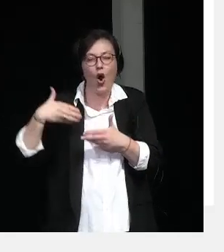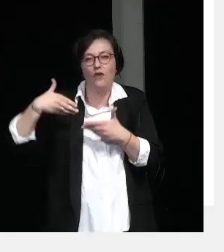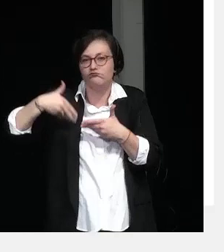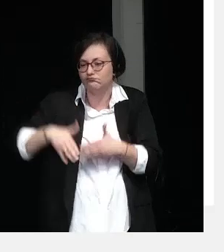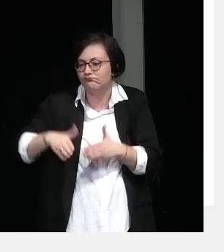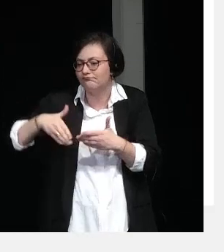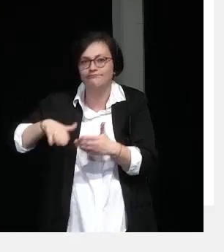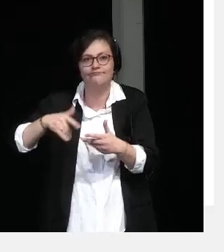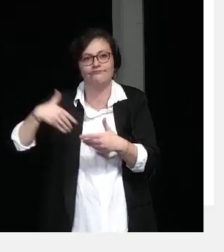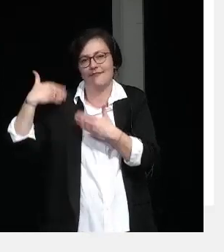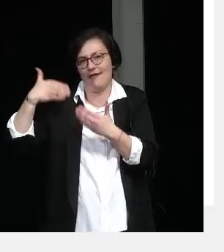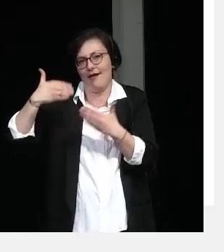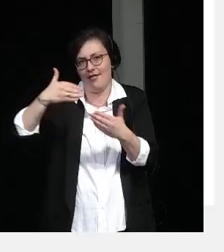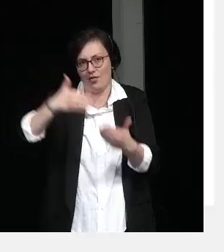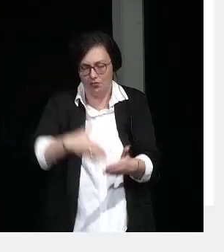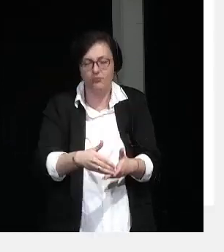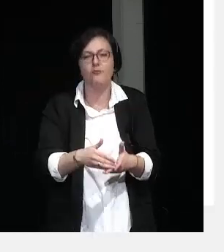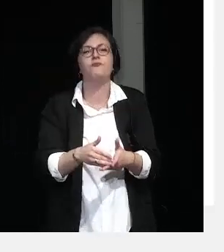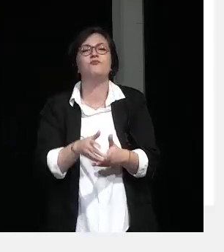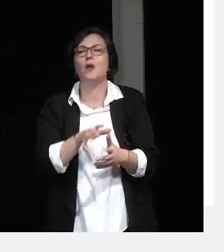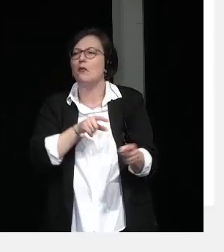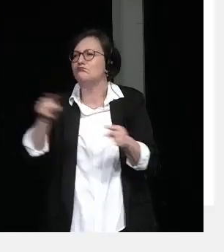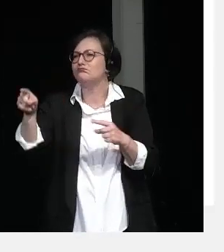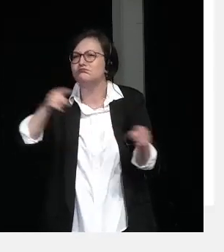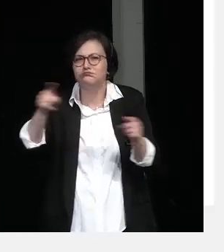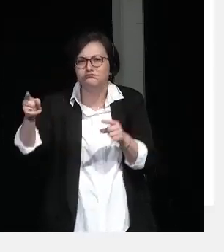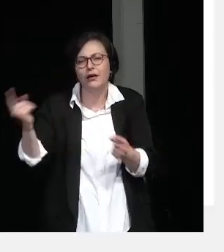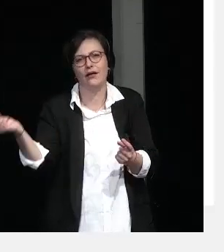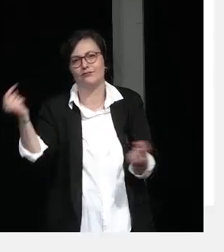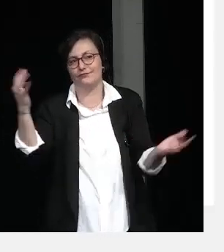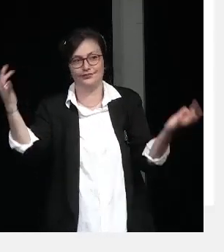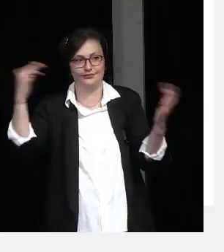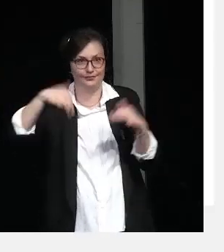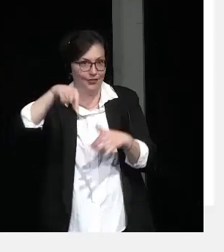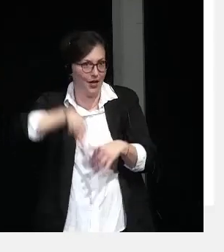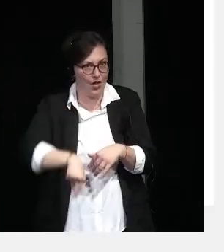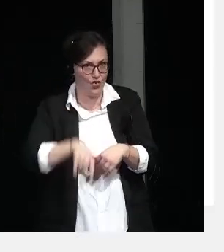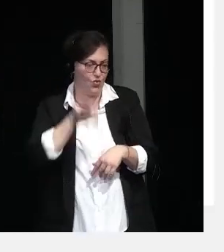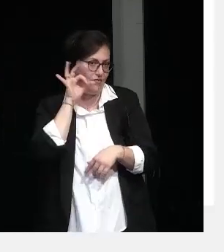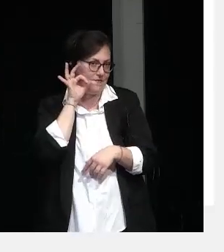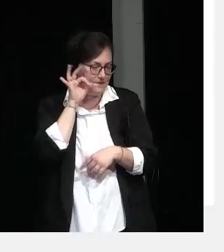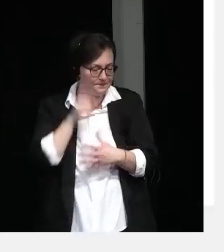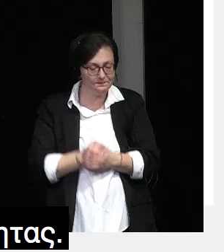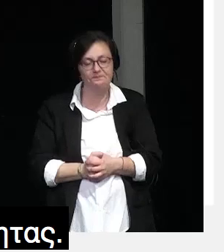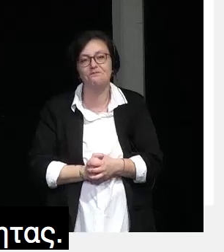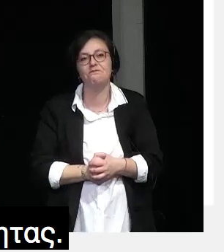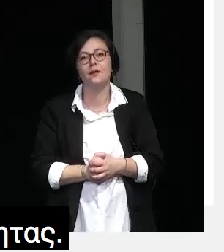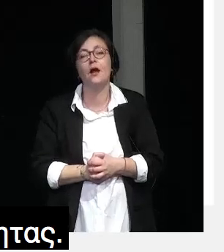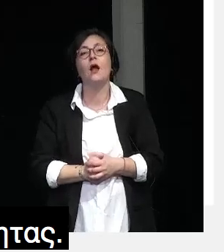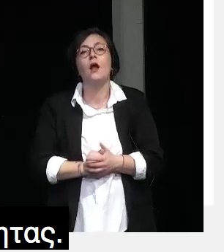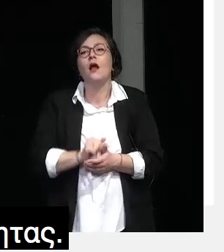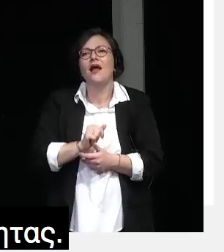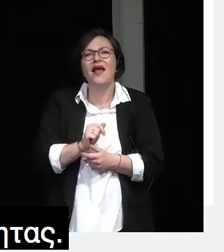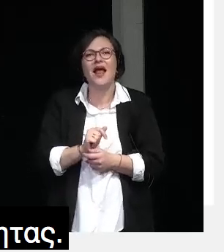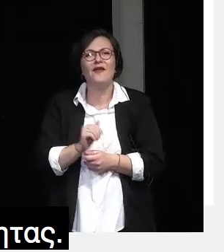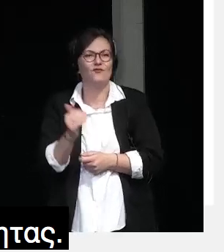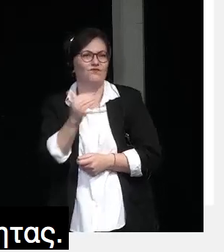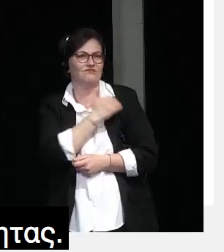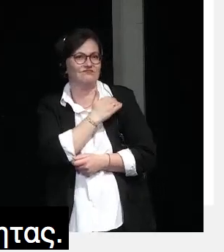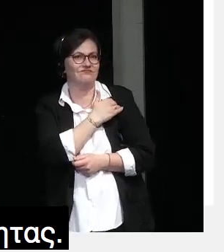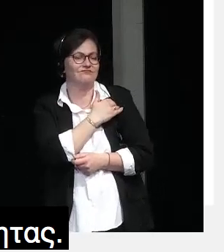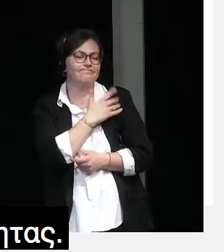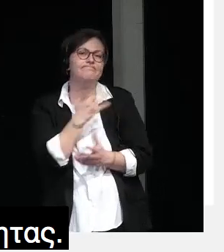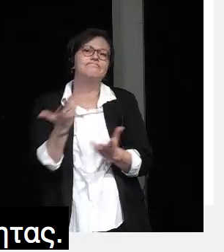places around the world. So this question is so relevant for us because the